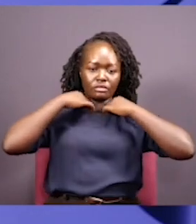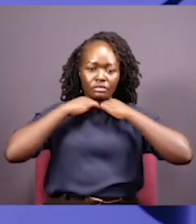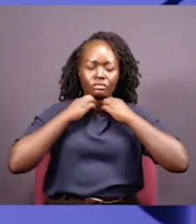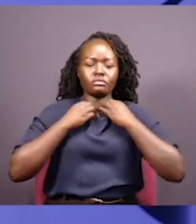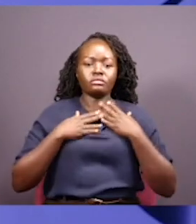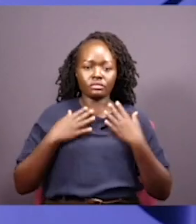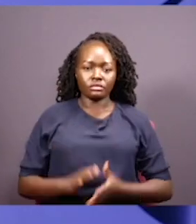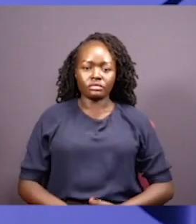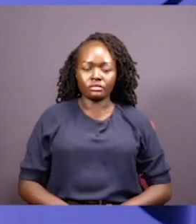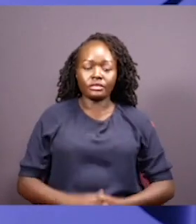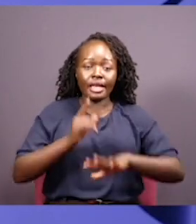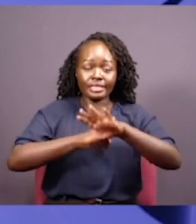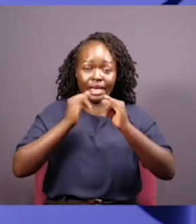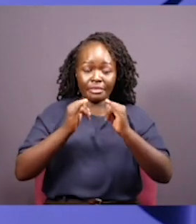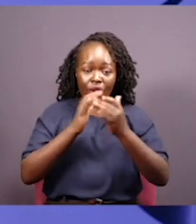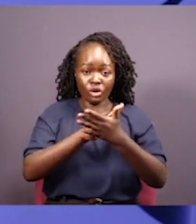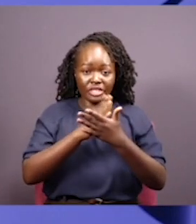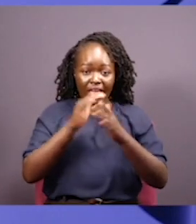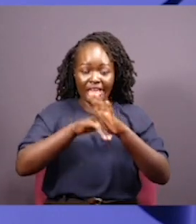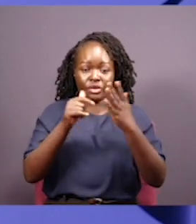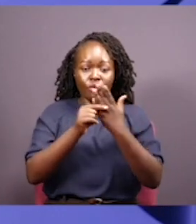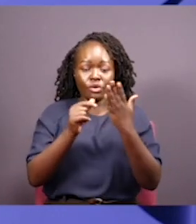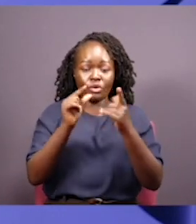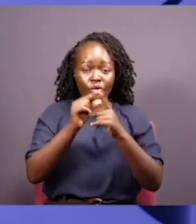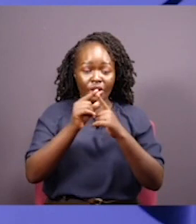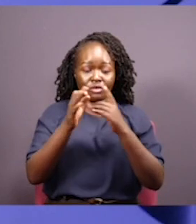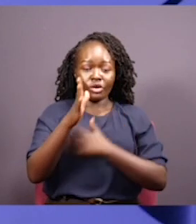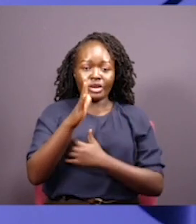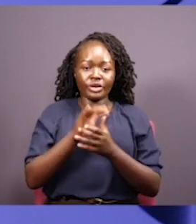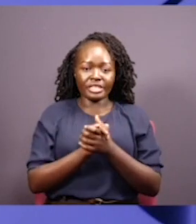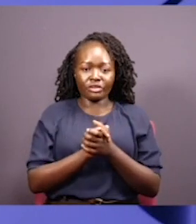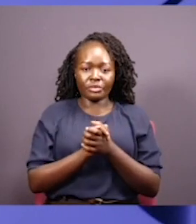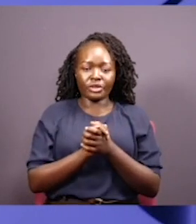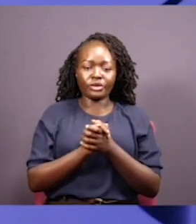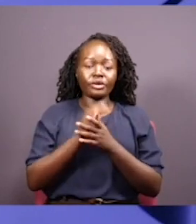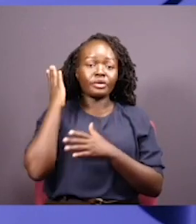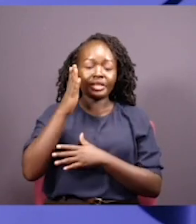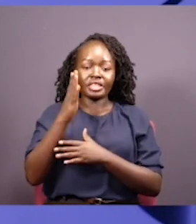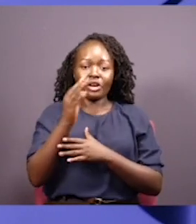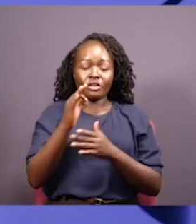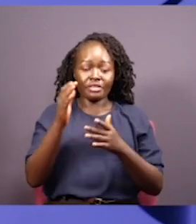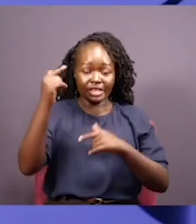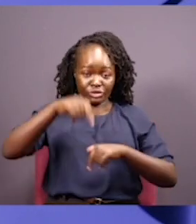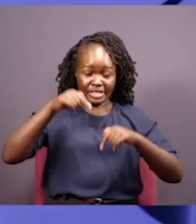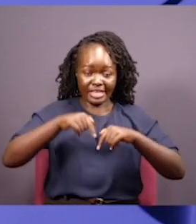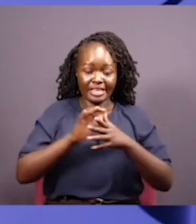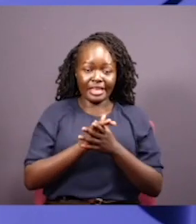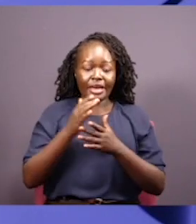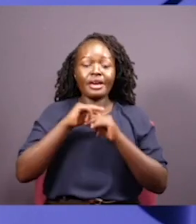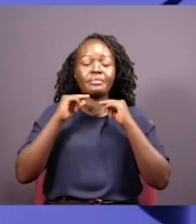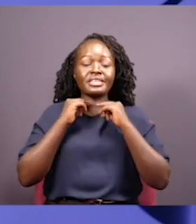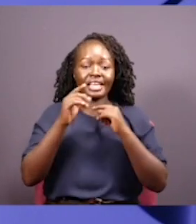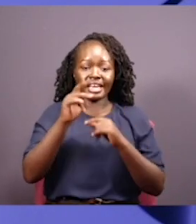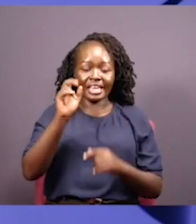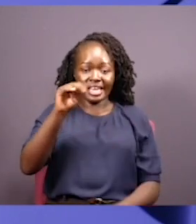It's time now to share in the Word of God with our preacher for the day, Reverend Ken Isige, who is the Director for Administration here